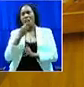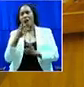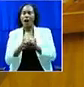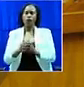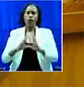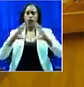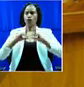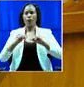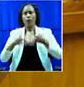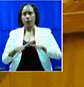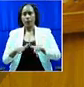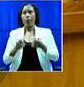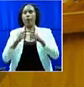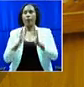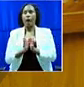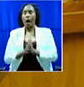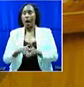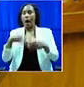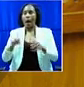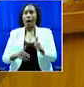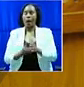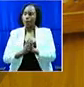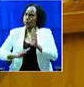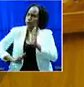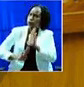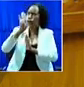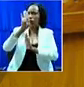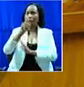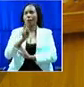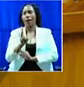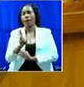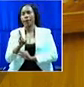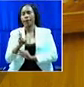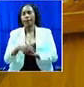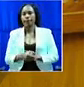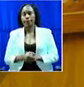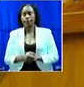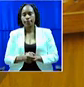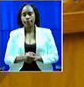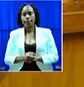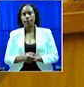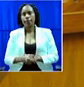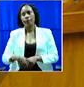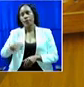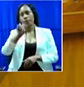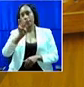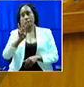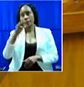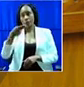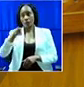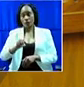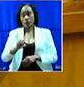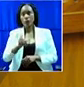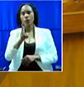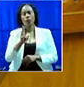following 4 to 8 weeks of low transmission. The World Health Organization has also advised